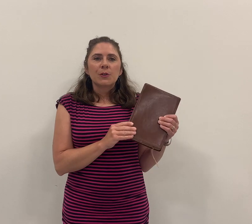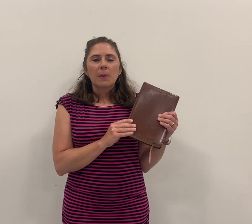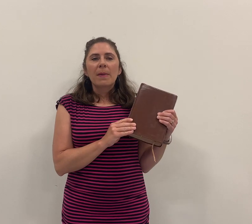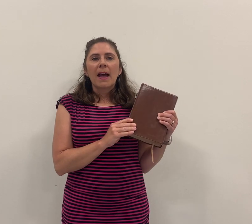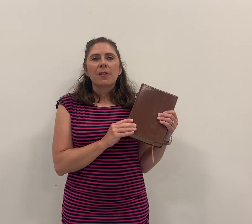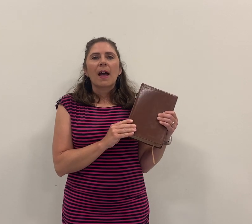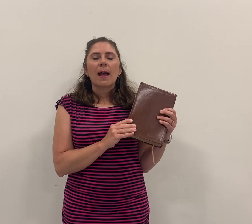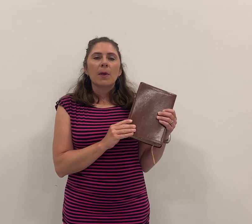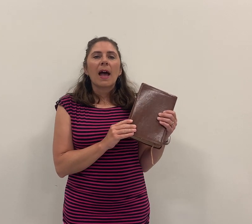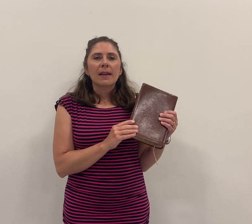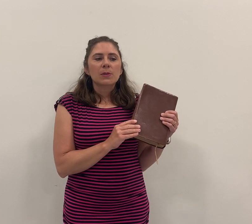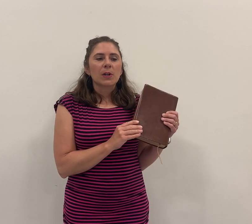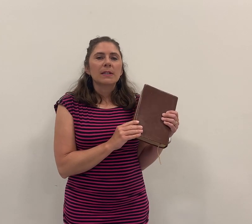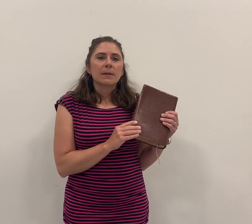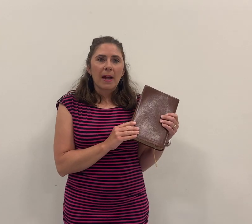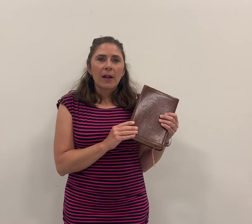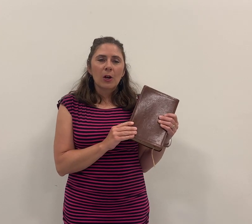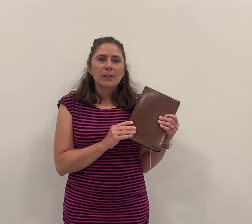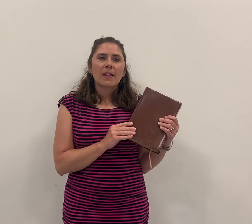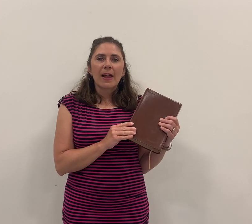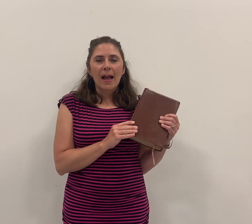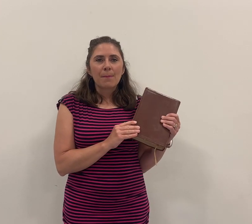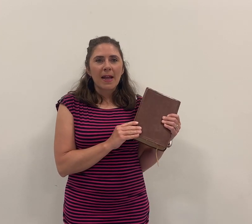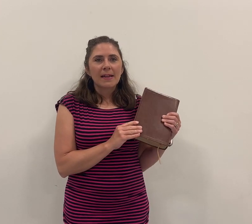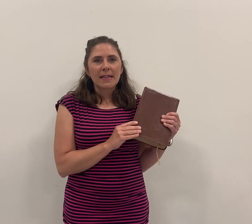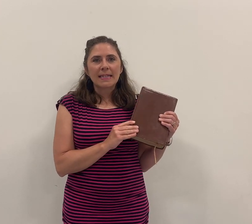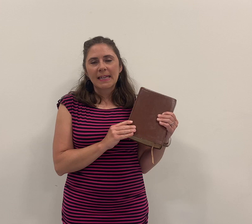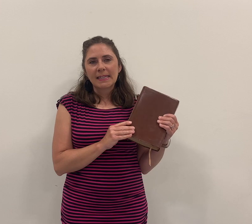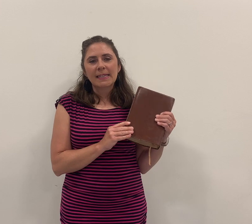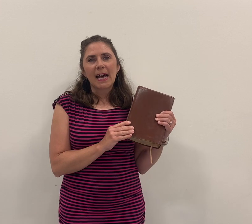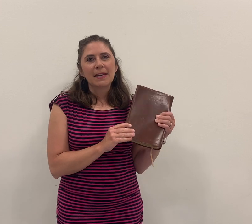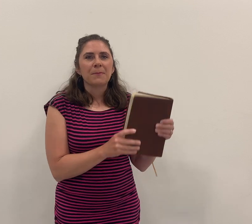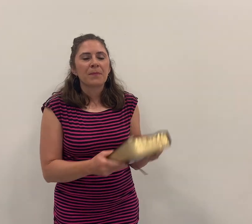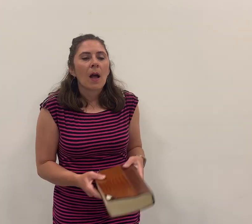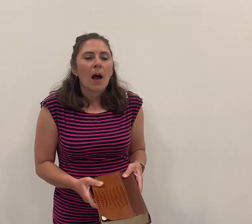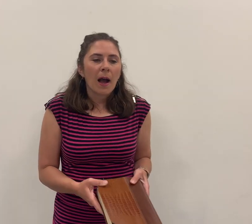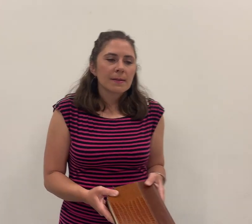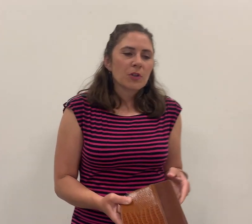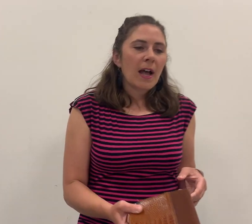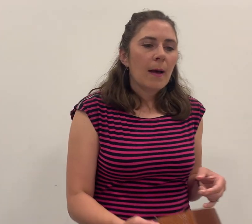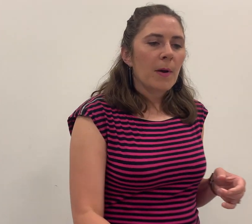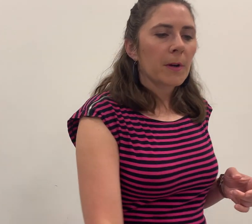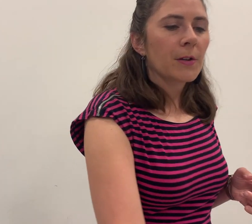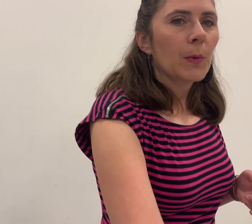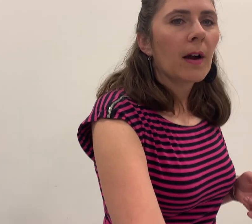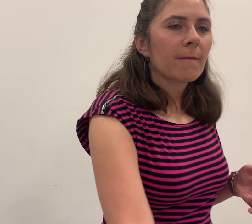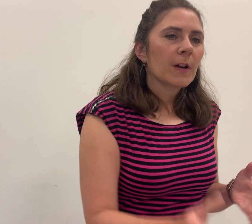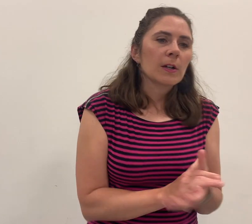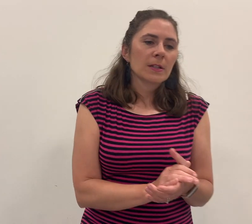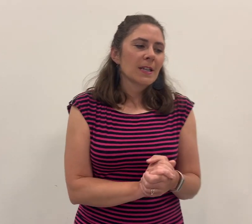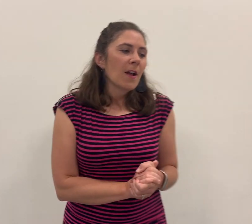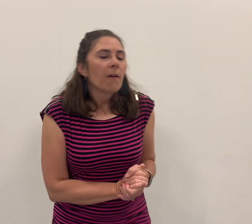light unto my path. I will hide its words in my heart that I might not sin against God. Awesome job. We're going to do